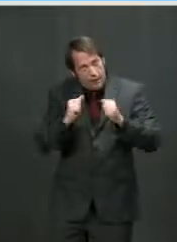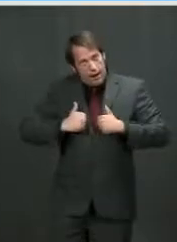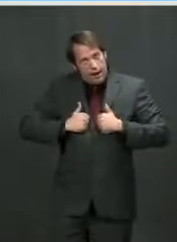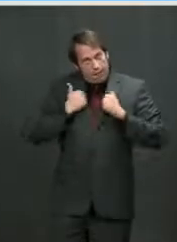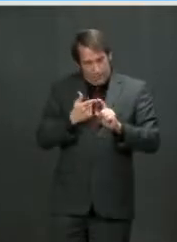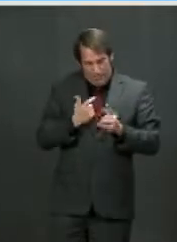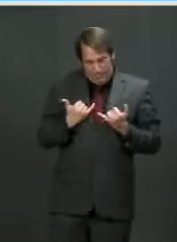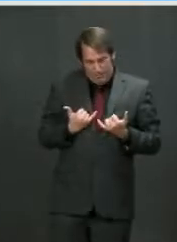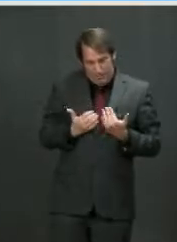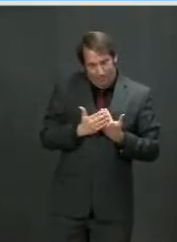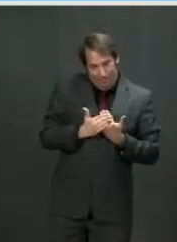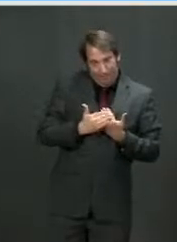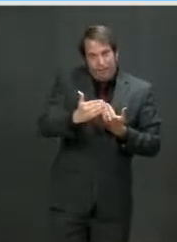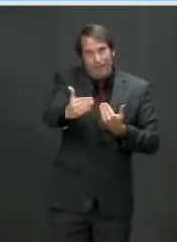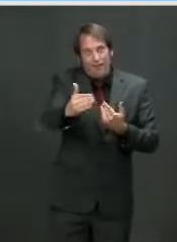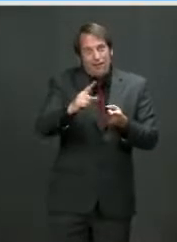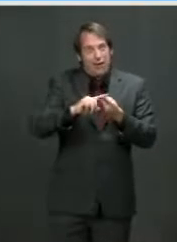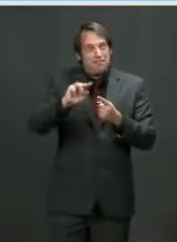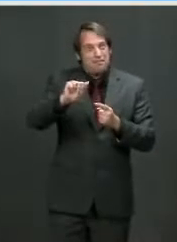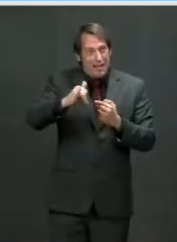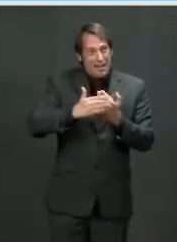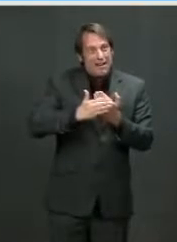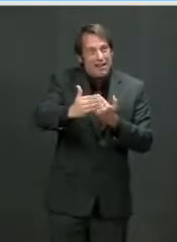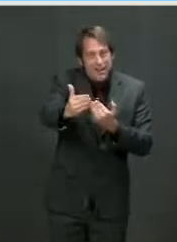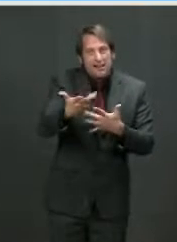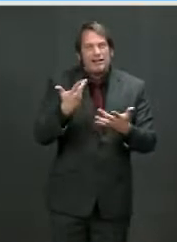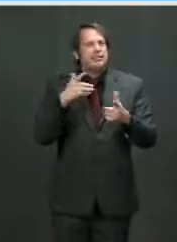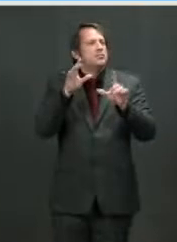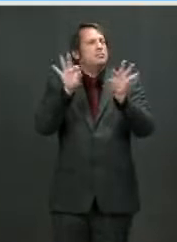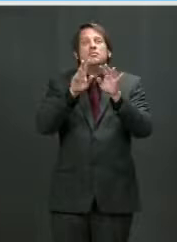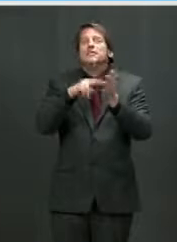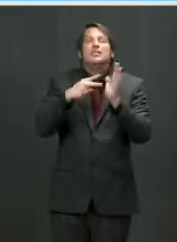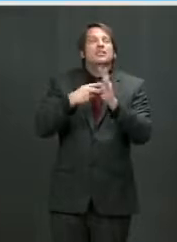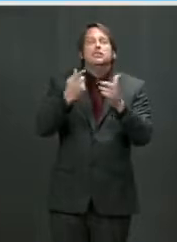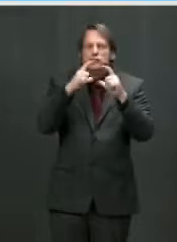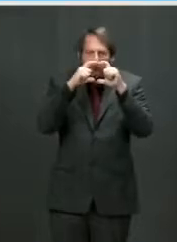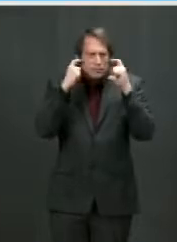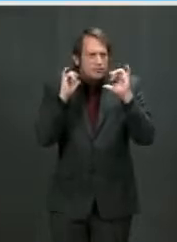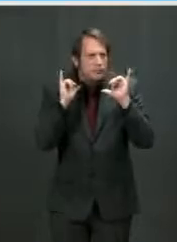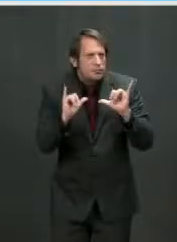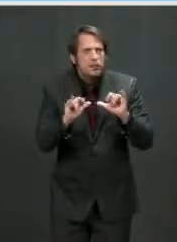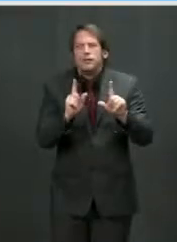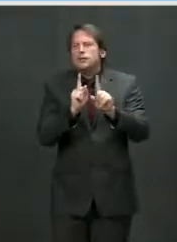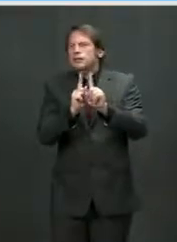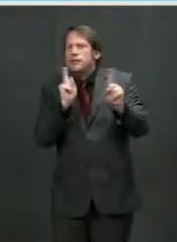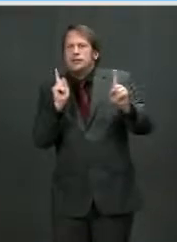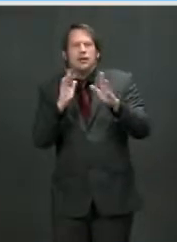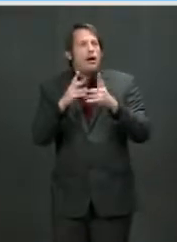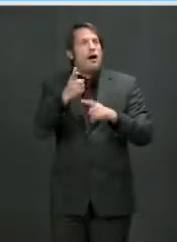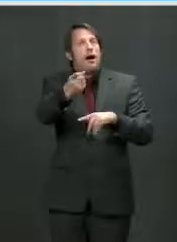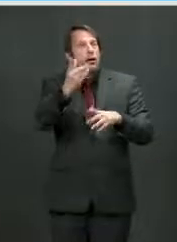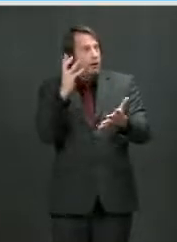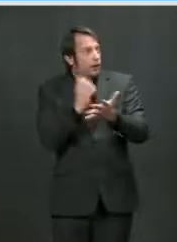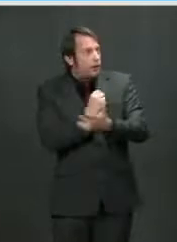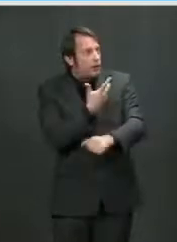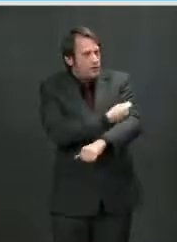a mask, socially distance, get vaccinated when it's your turn. And now over to Dr.